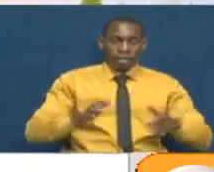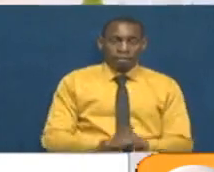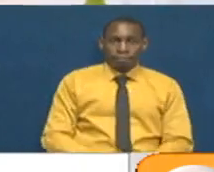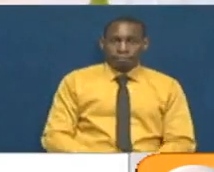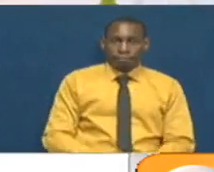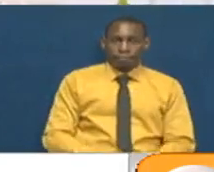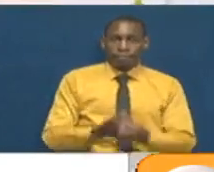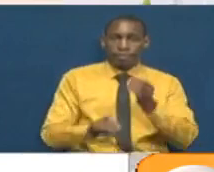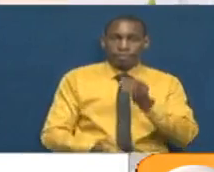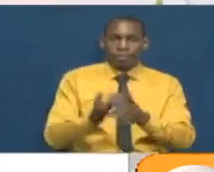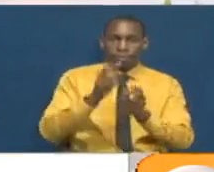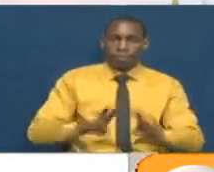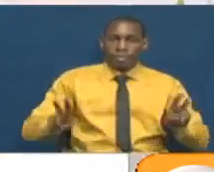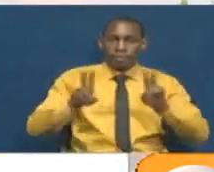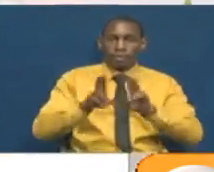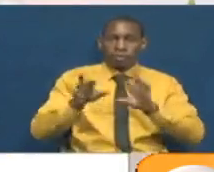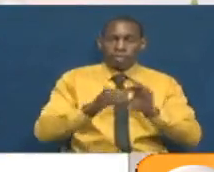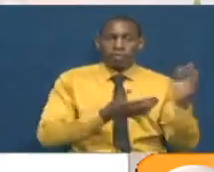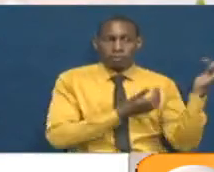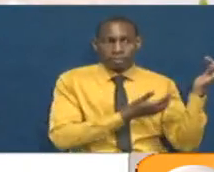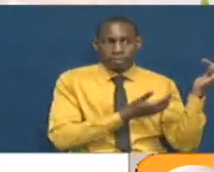produce or the value chains that we expect